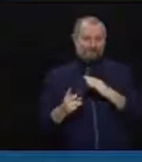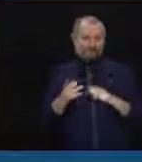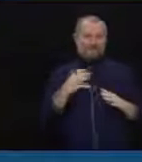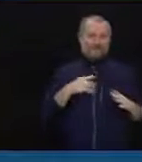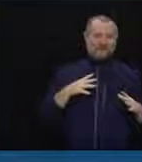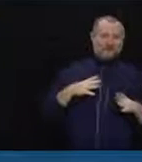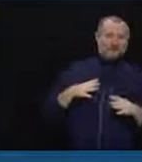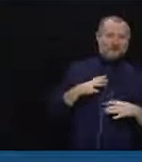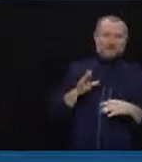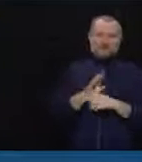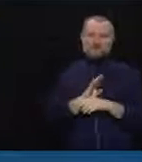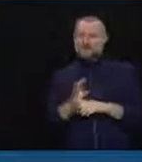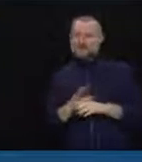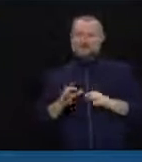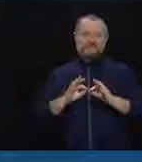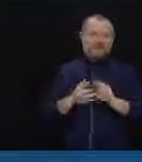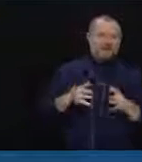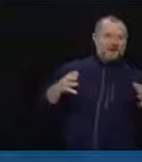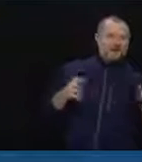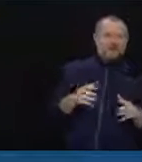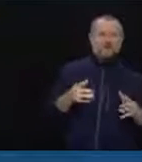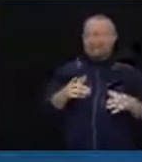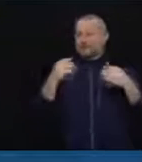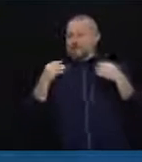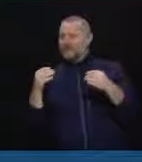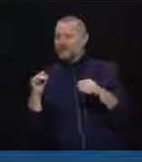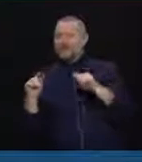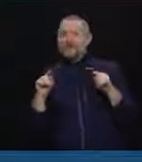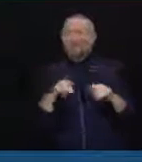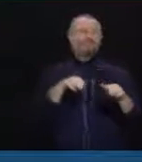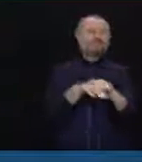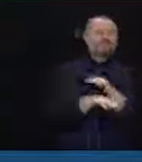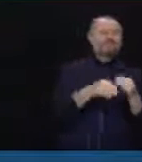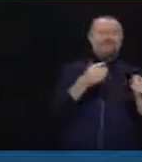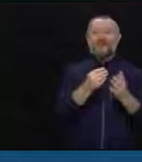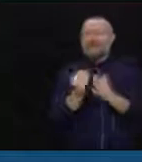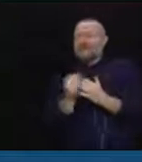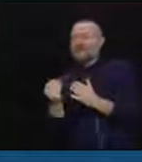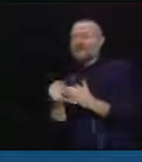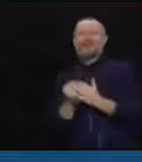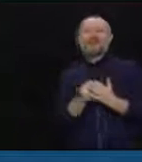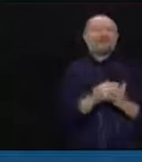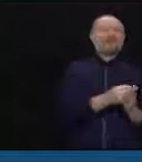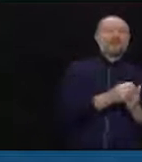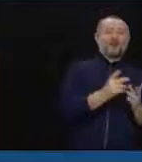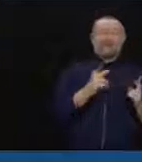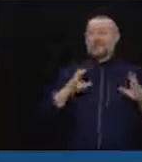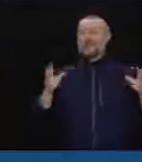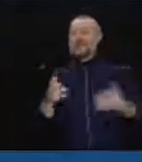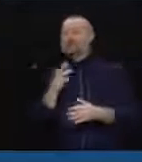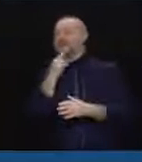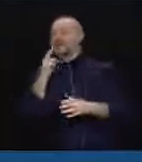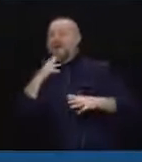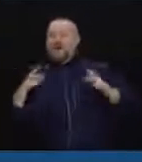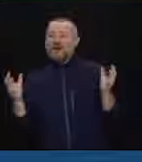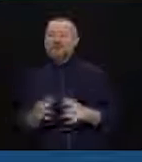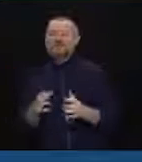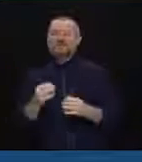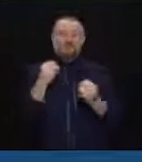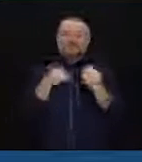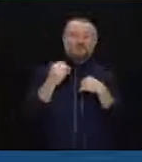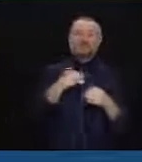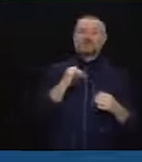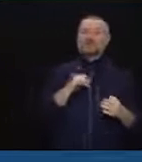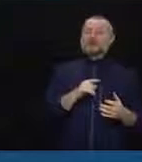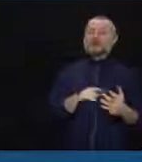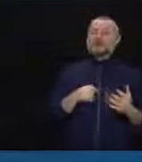gatherings, lots of people going in and out of stores for their holiday purchases, people going to be gathering in restaurants, we said, we do not want to